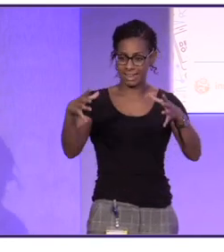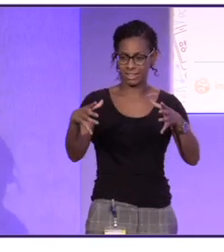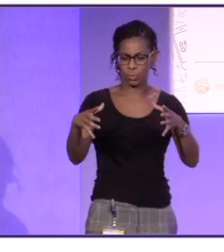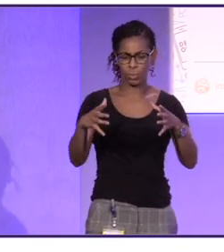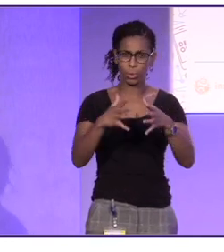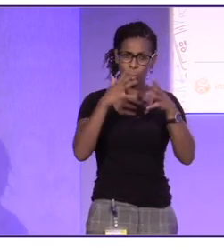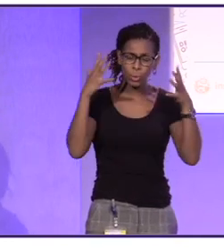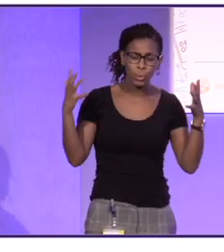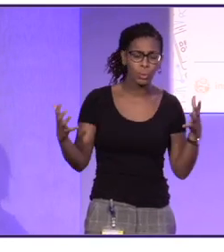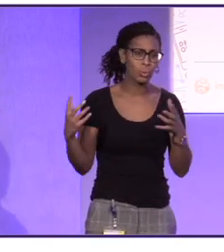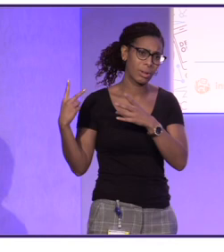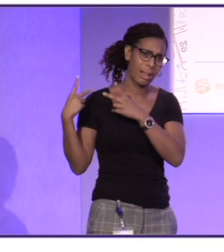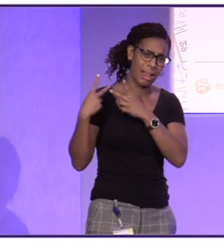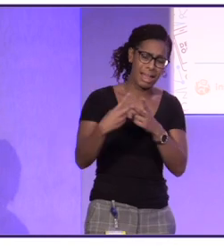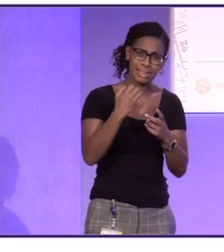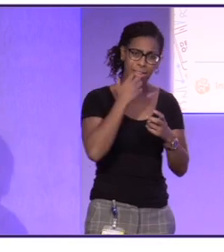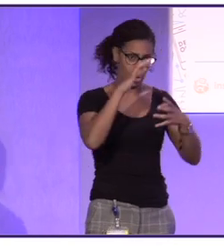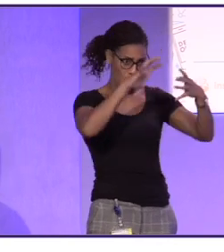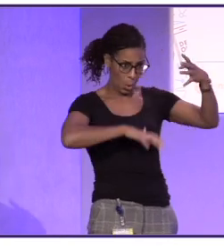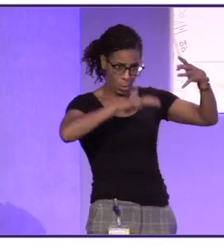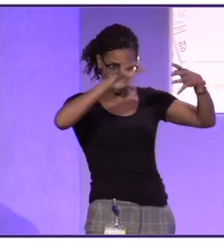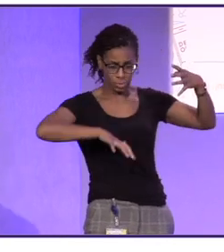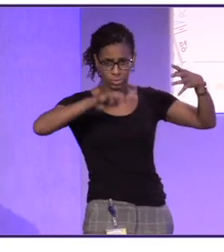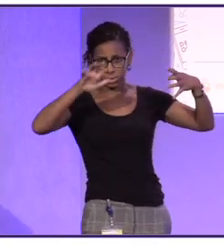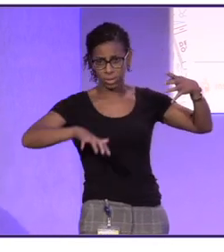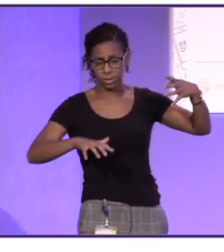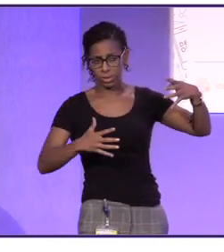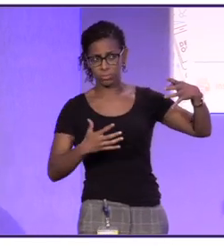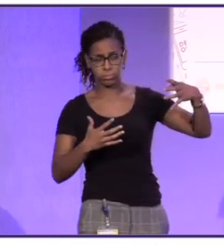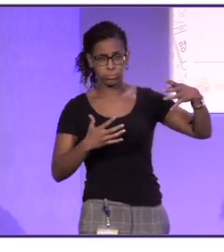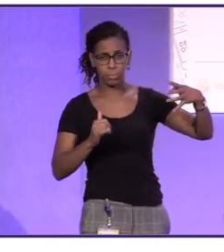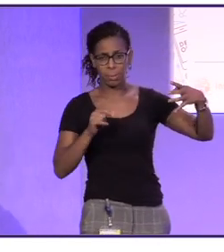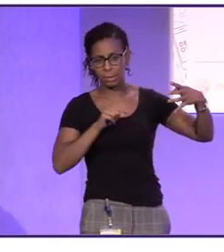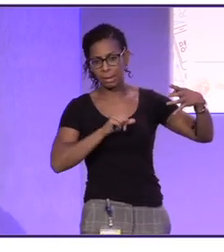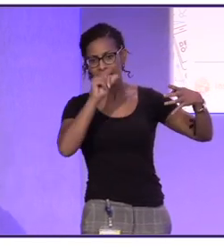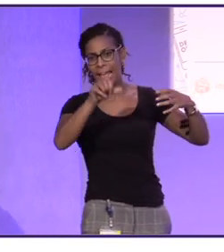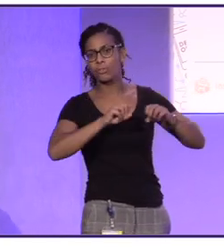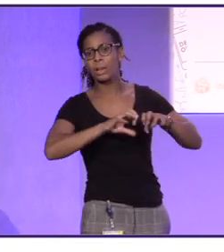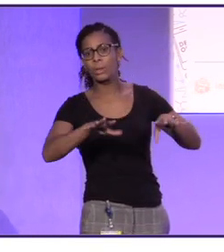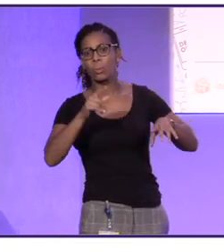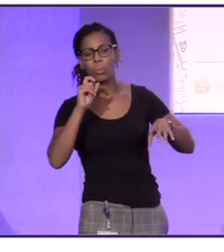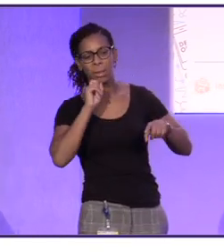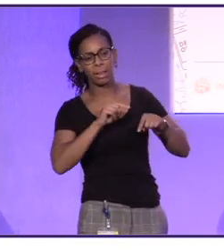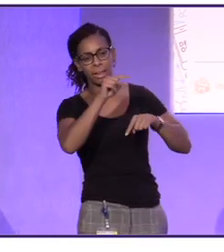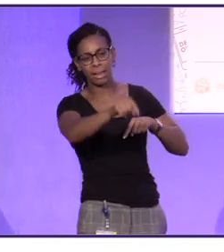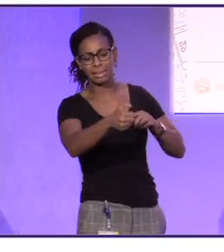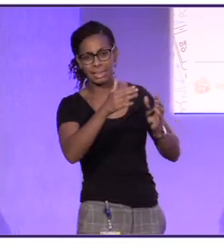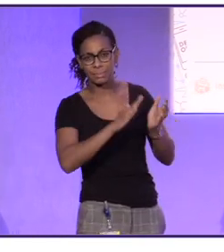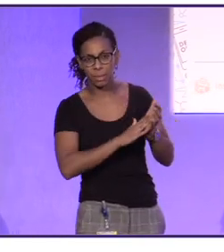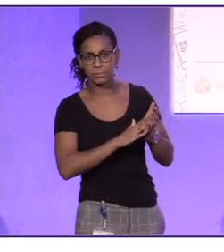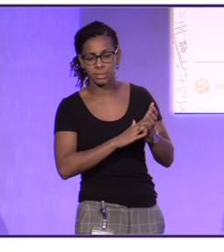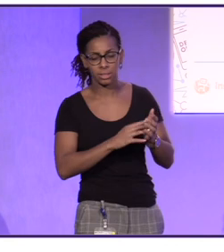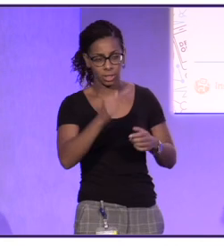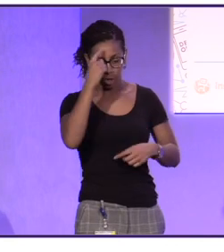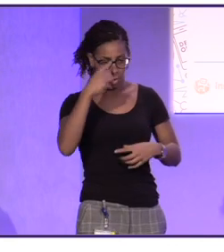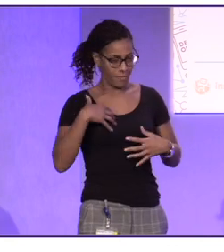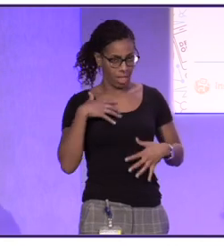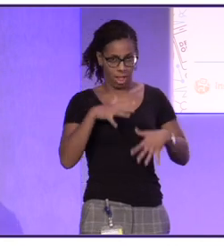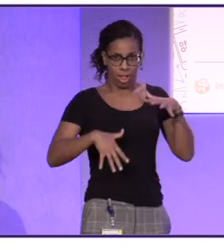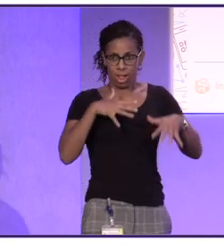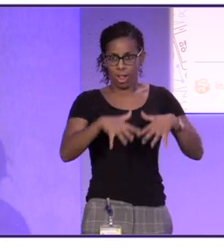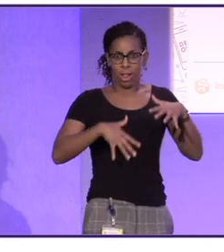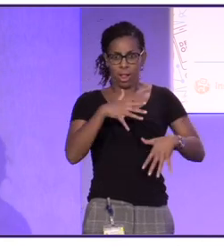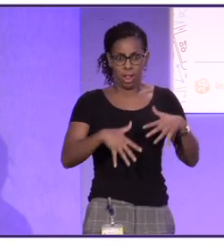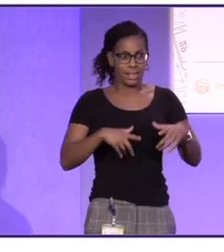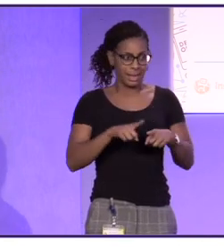these huge monoliths, the next release that's going to happen in half a year, it's scaring you right now. And it's scaring